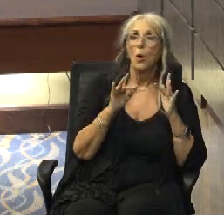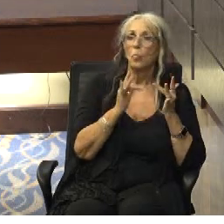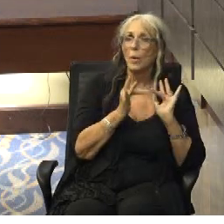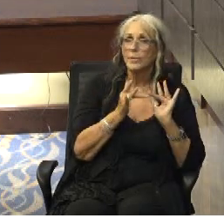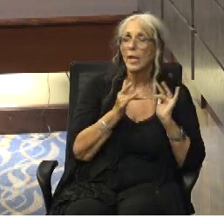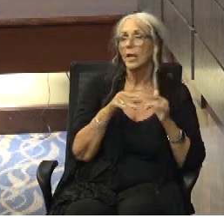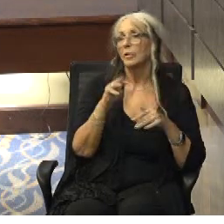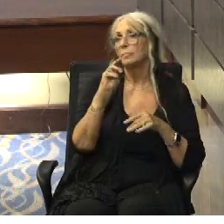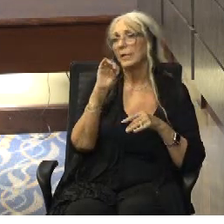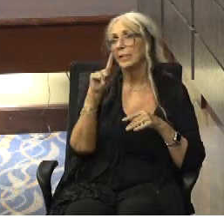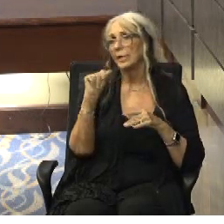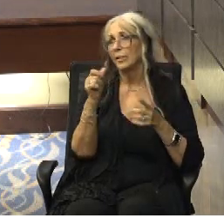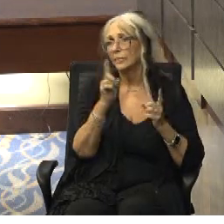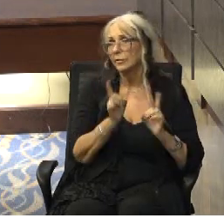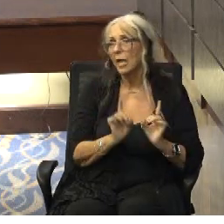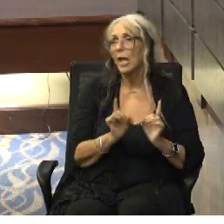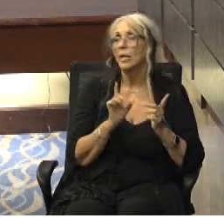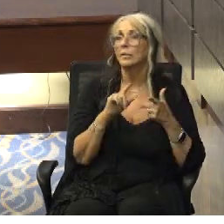media, designs,